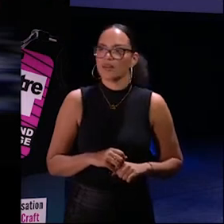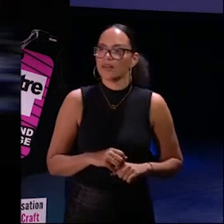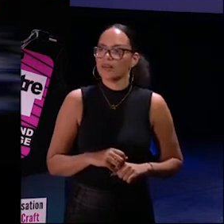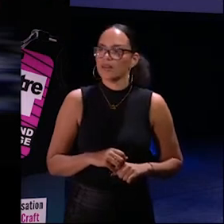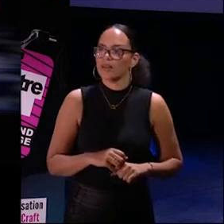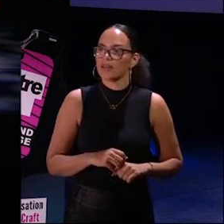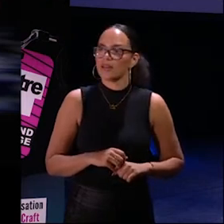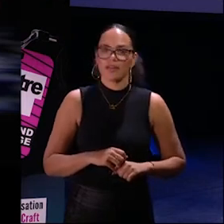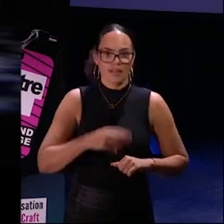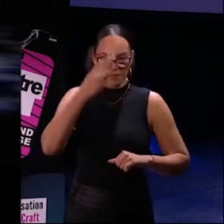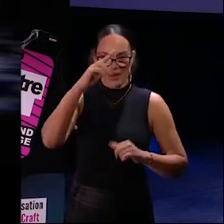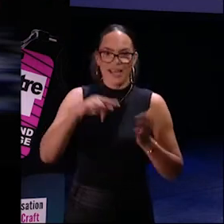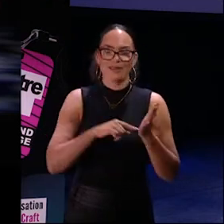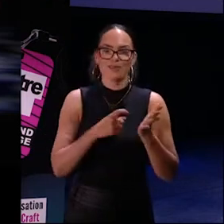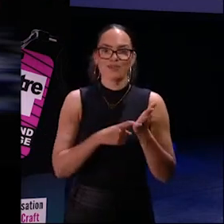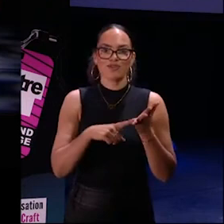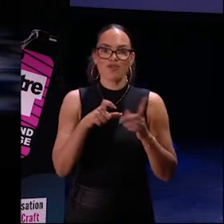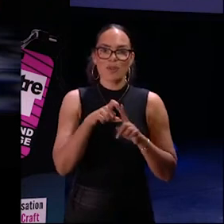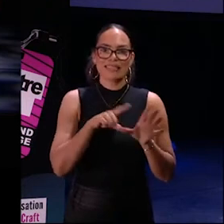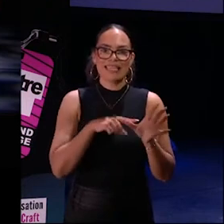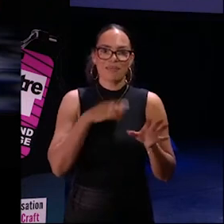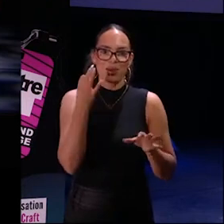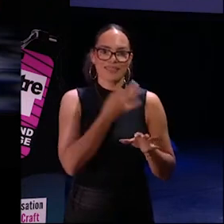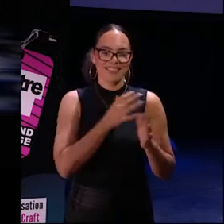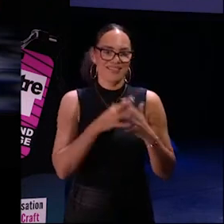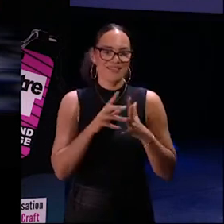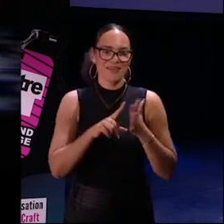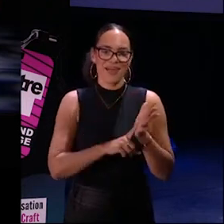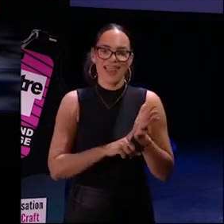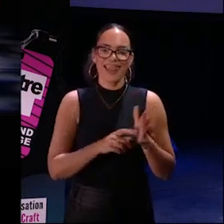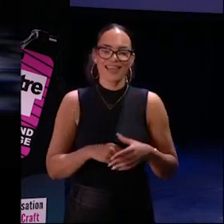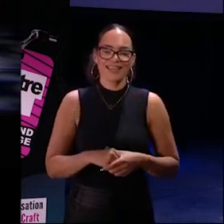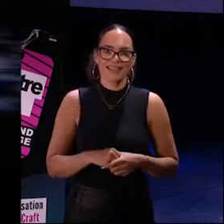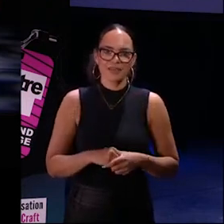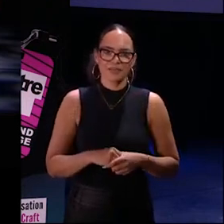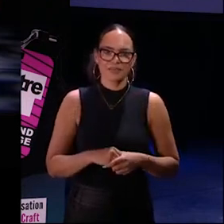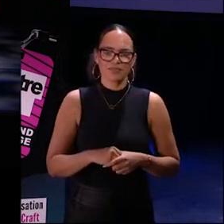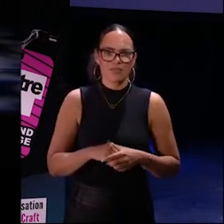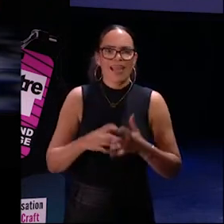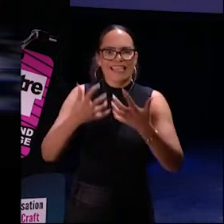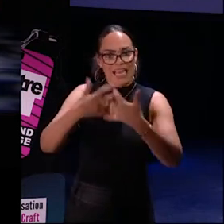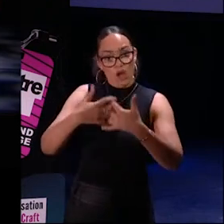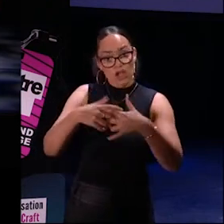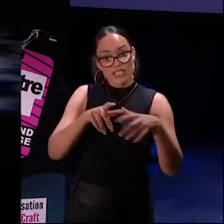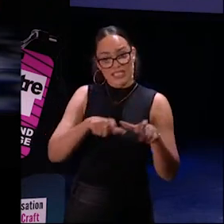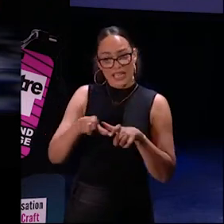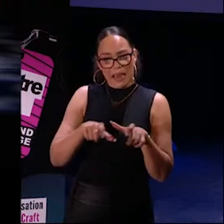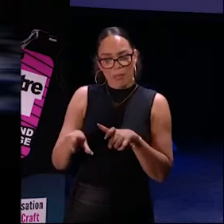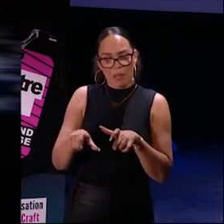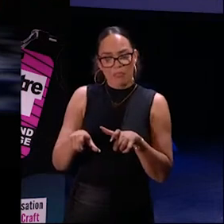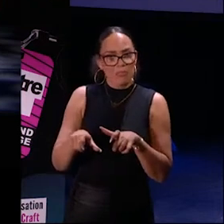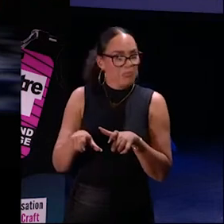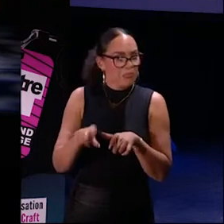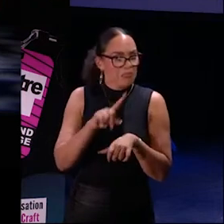Sorry, my name is Trudy, and the question is for Will. How do you find technology that's sustainable? For example, I have a theatre